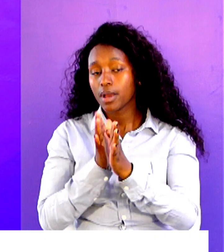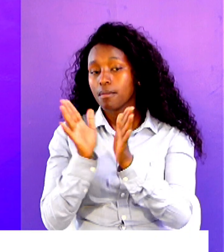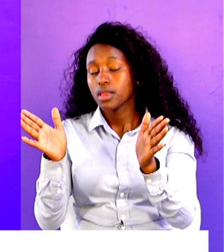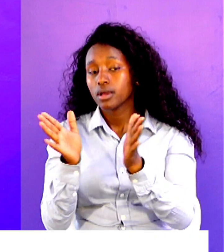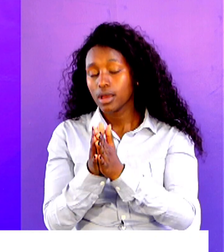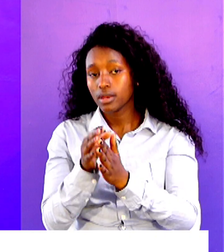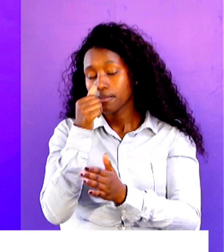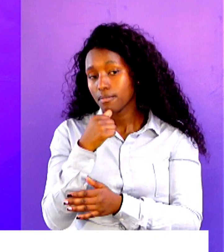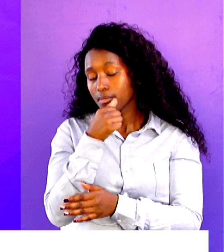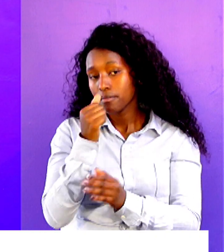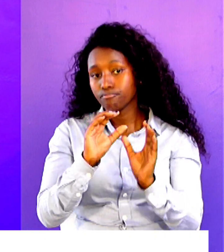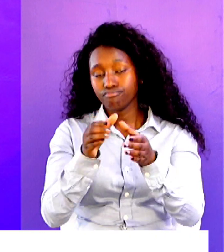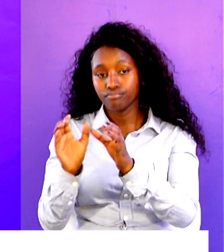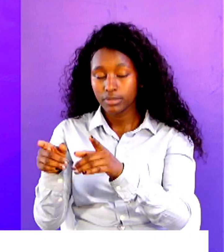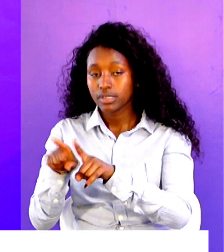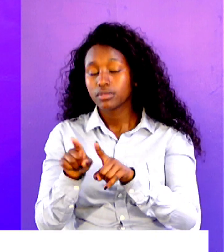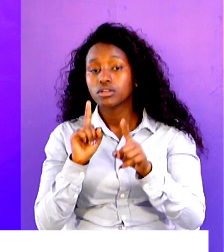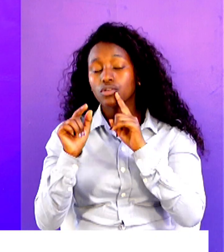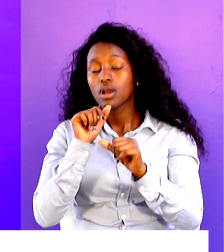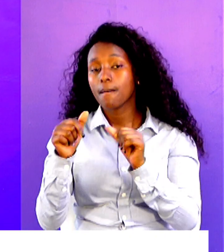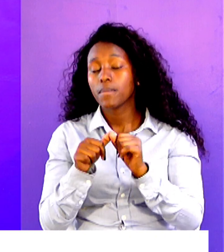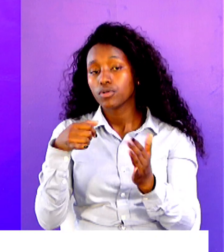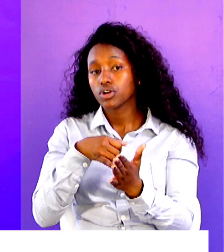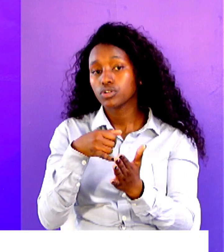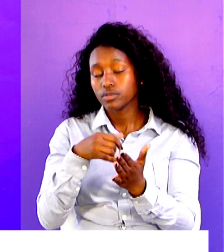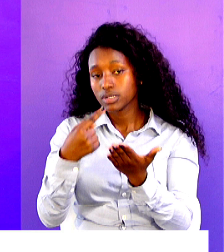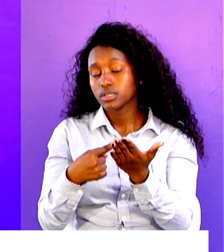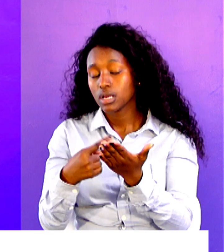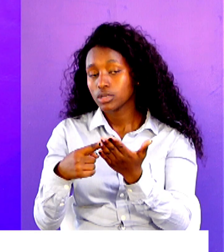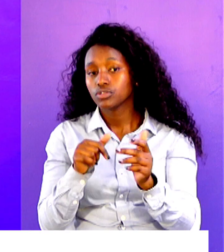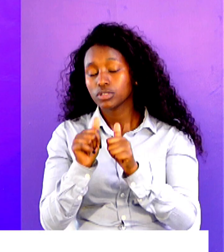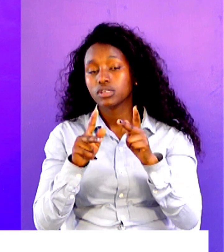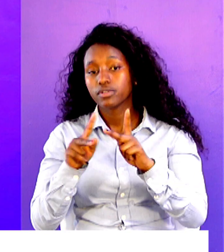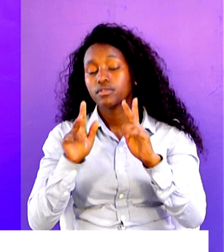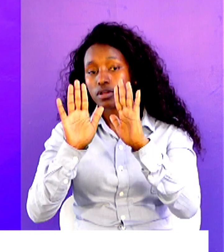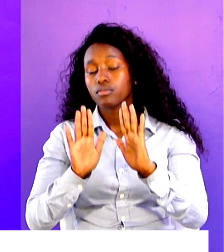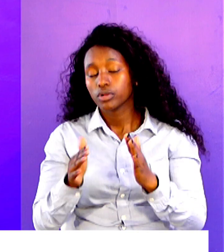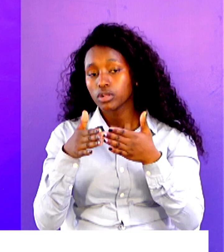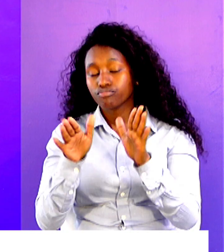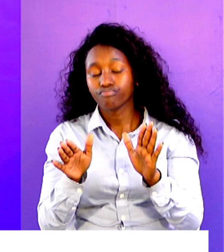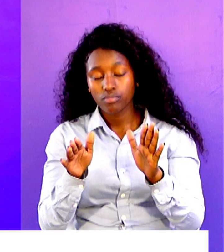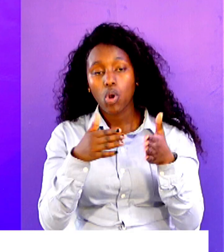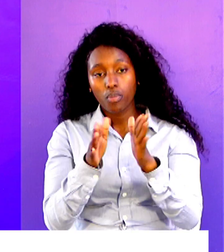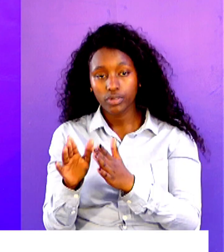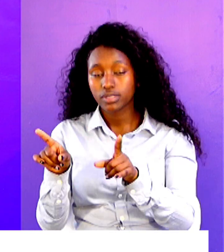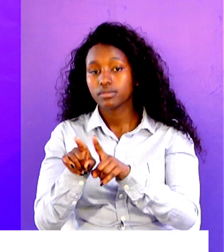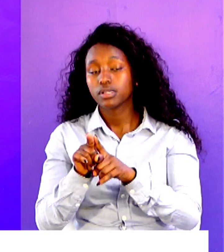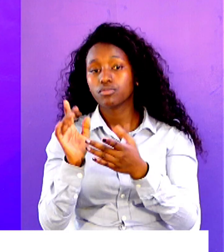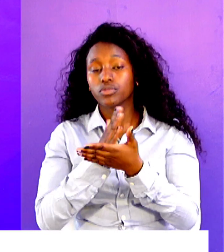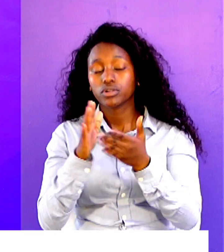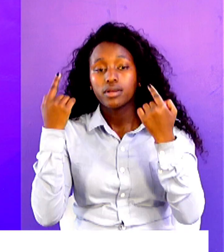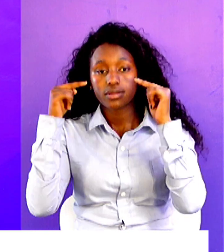sectors, noting that inclusive dialogue is key to unlocking opportunities and ensuring shared